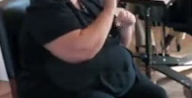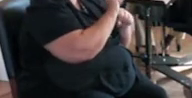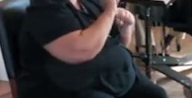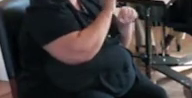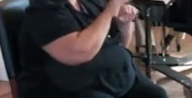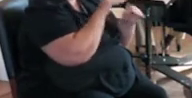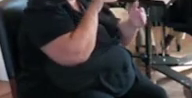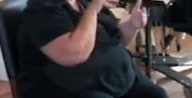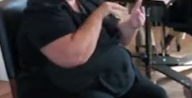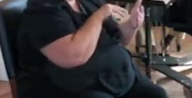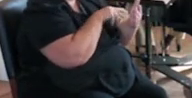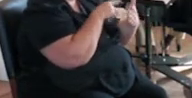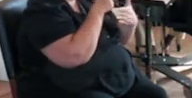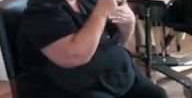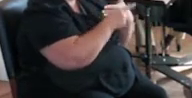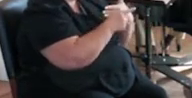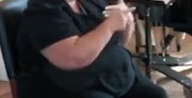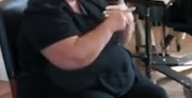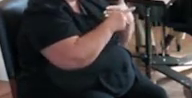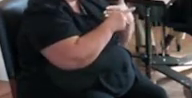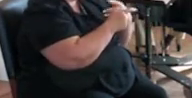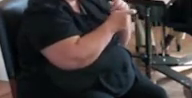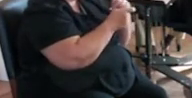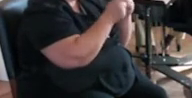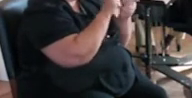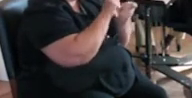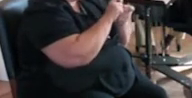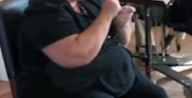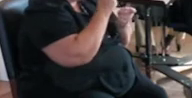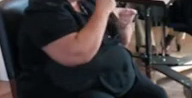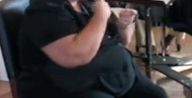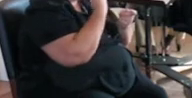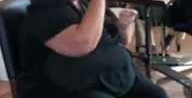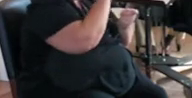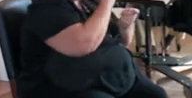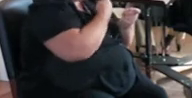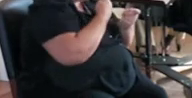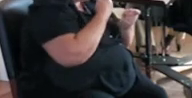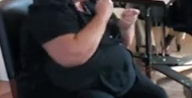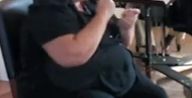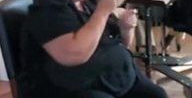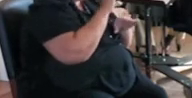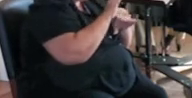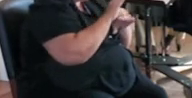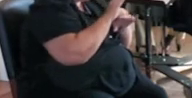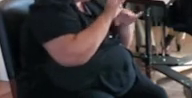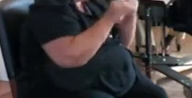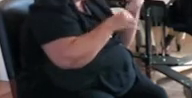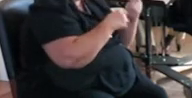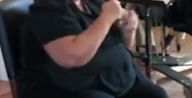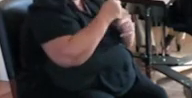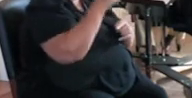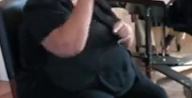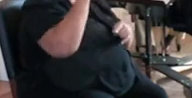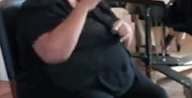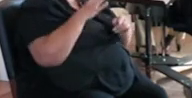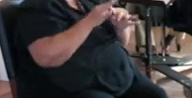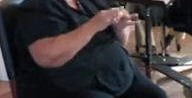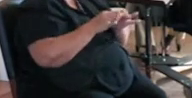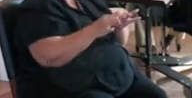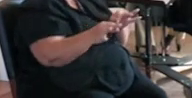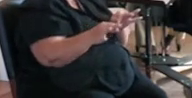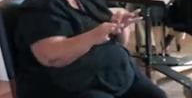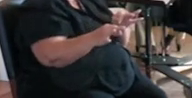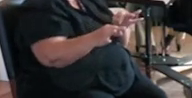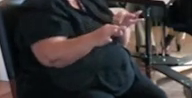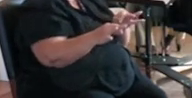about changing the face of the church today. And the gentleman's phrase was, "Pray